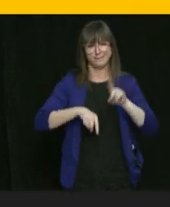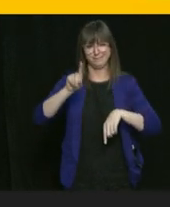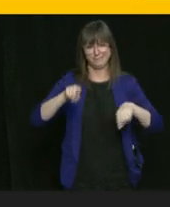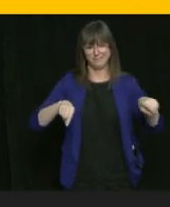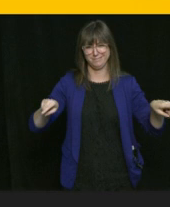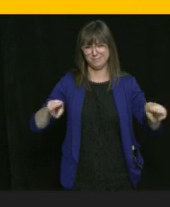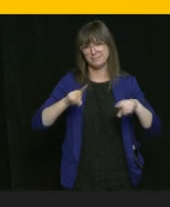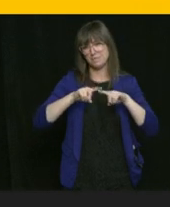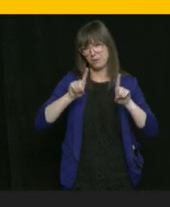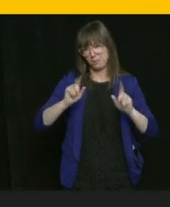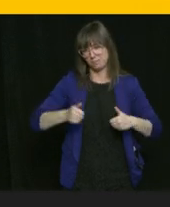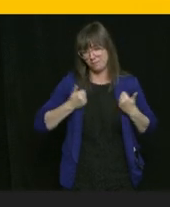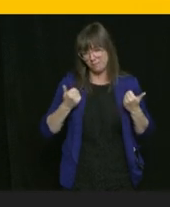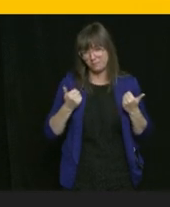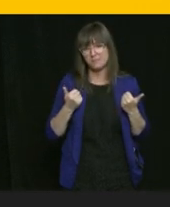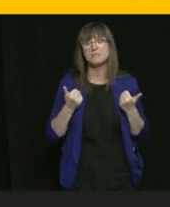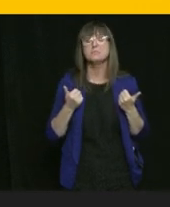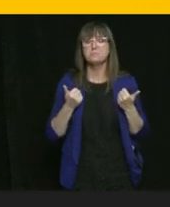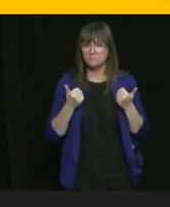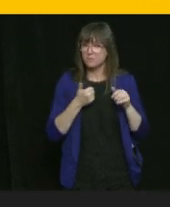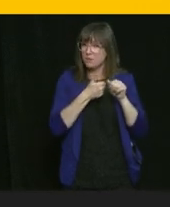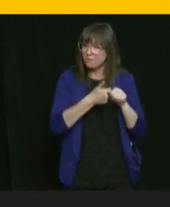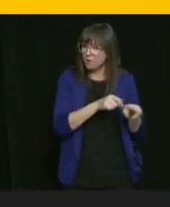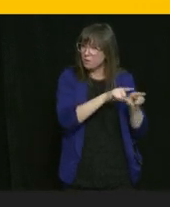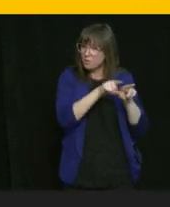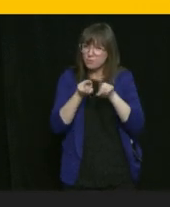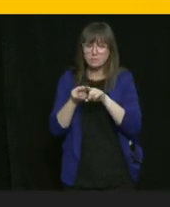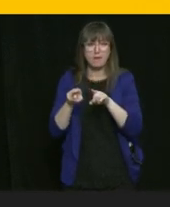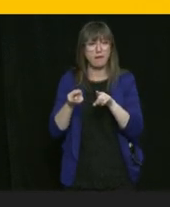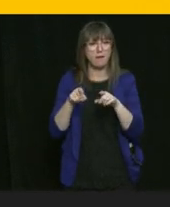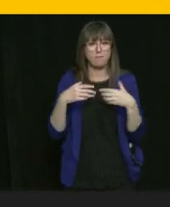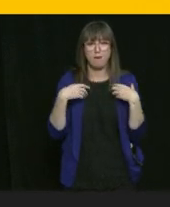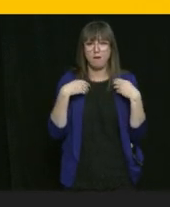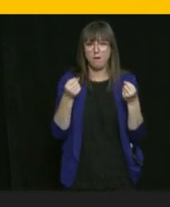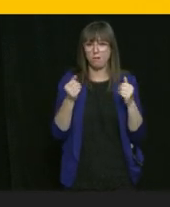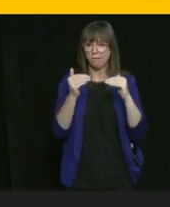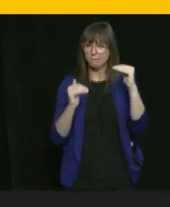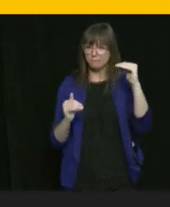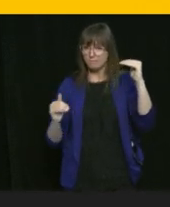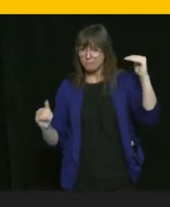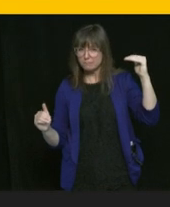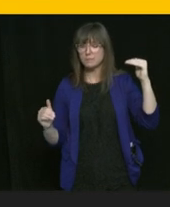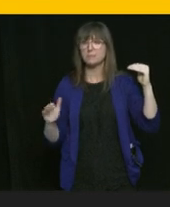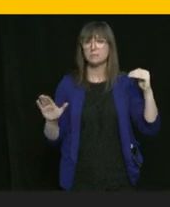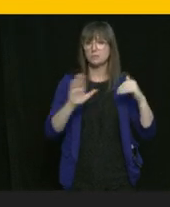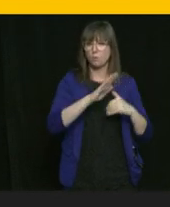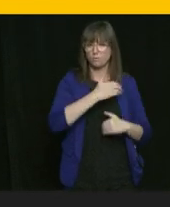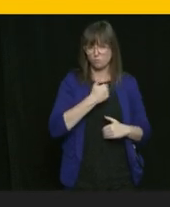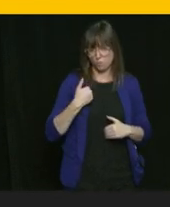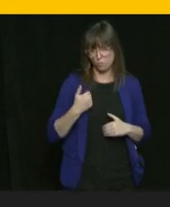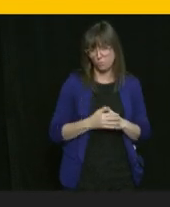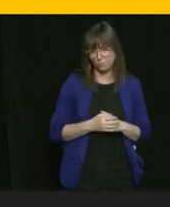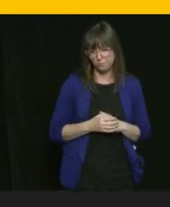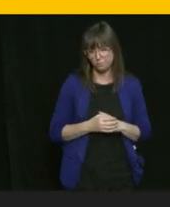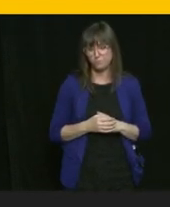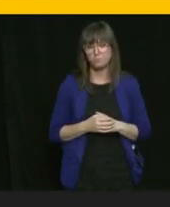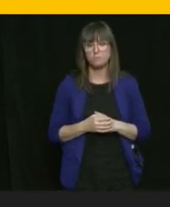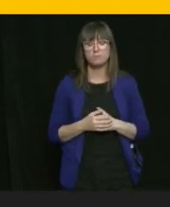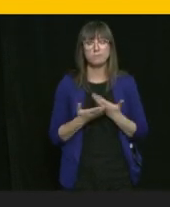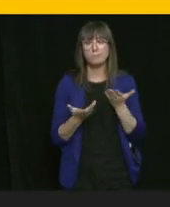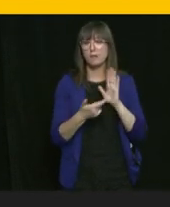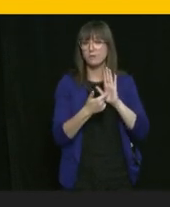neighborhoods, falling along the same lines as existing health inequities in the city. Factors such